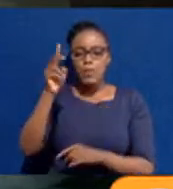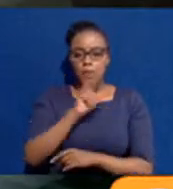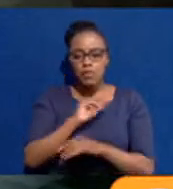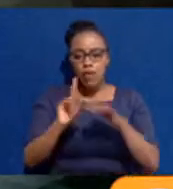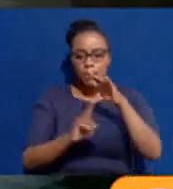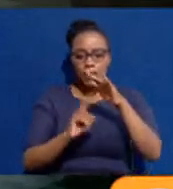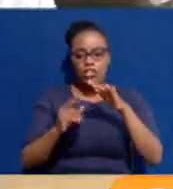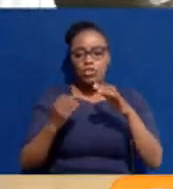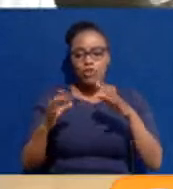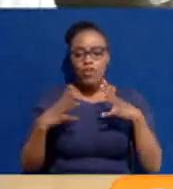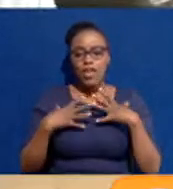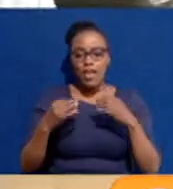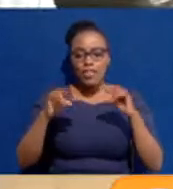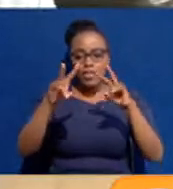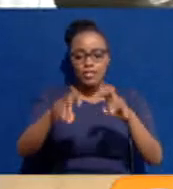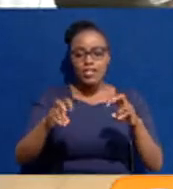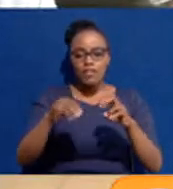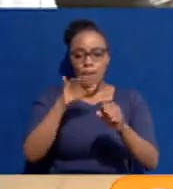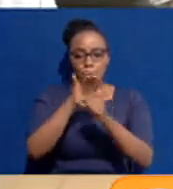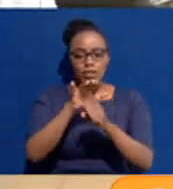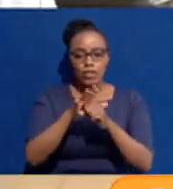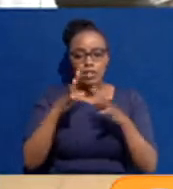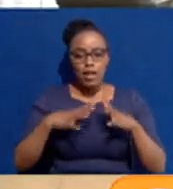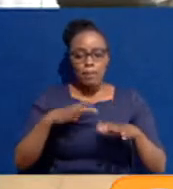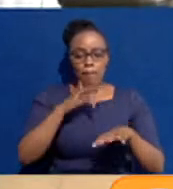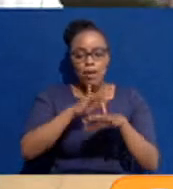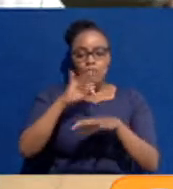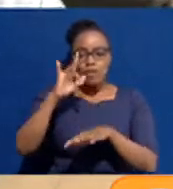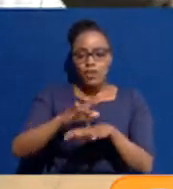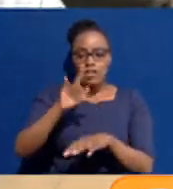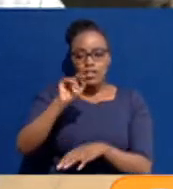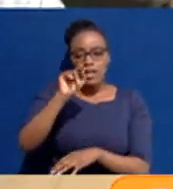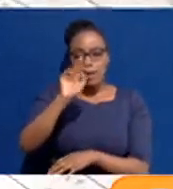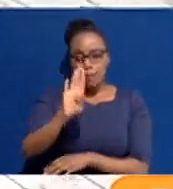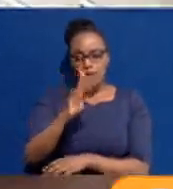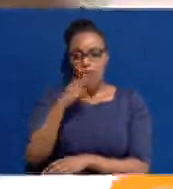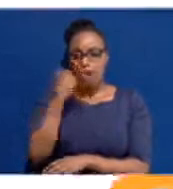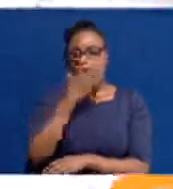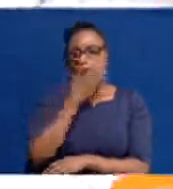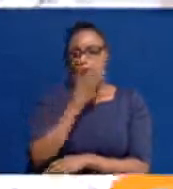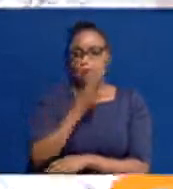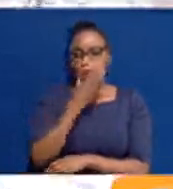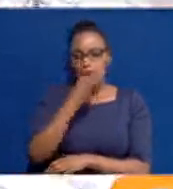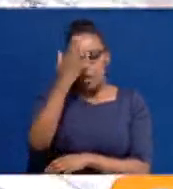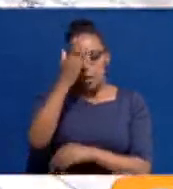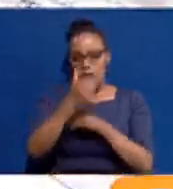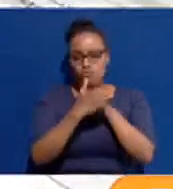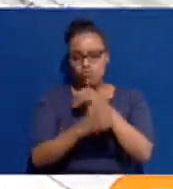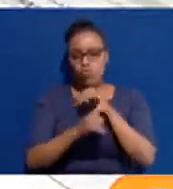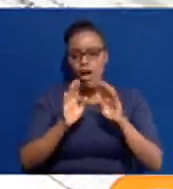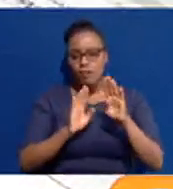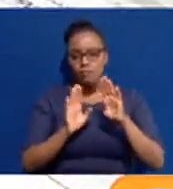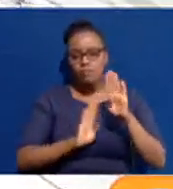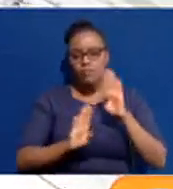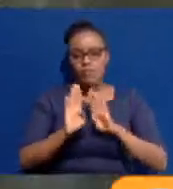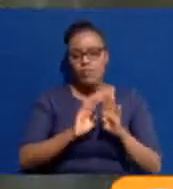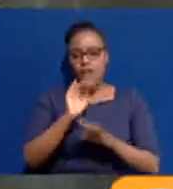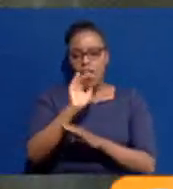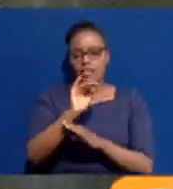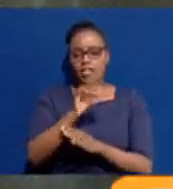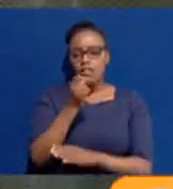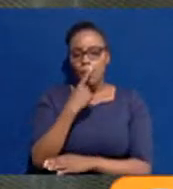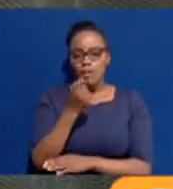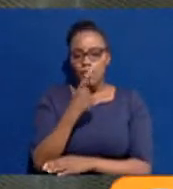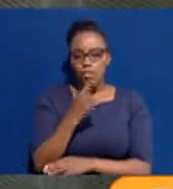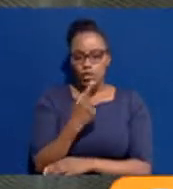Health survey, majority of people affected by TB in the country are men due to their poor habits of seeking medication.